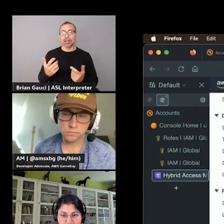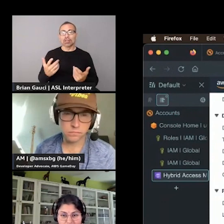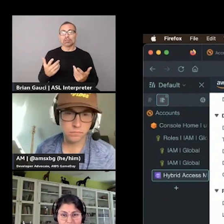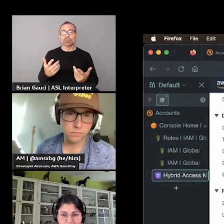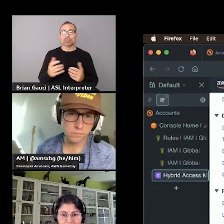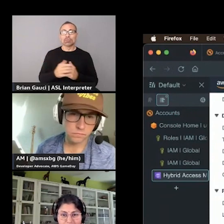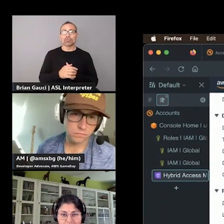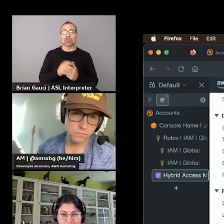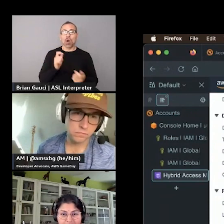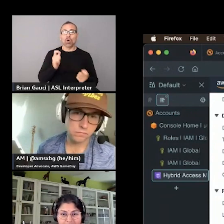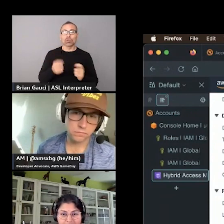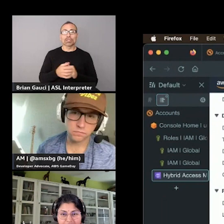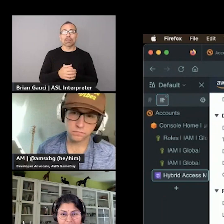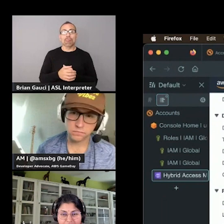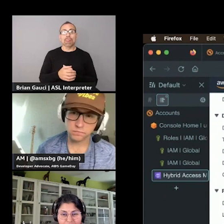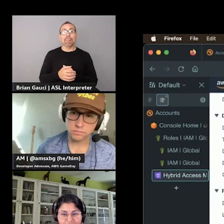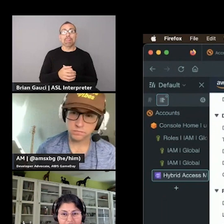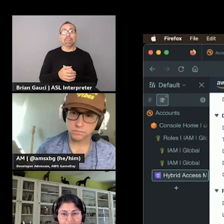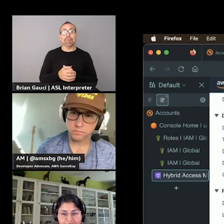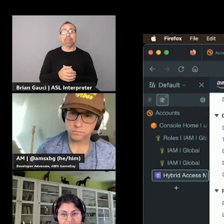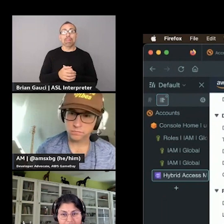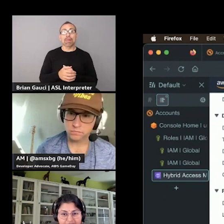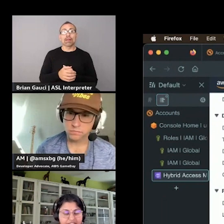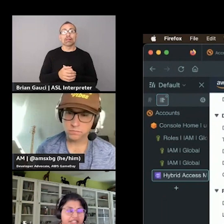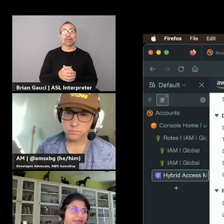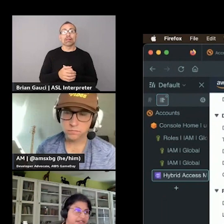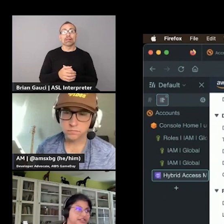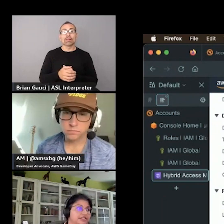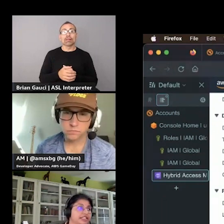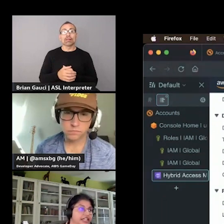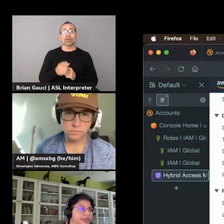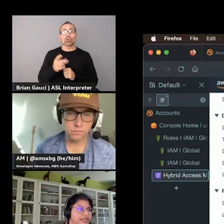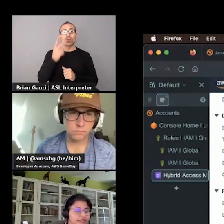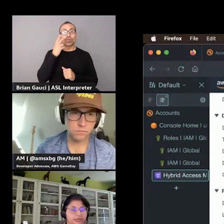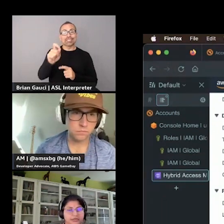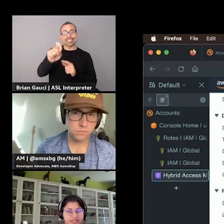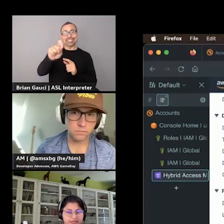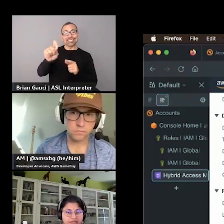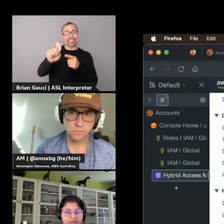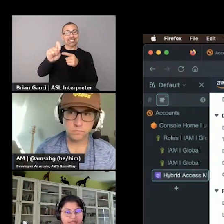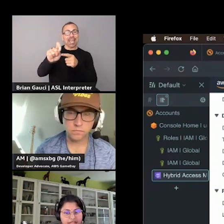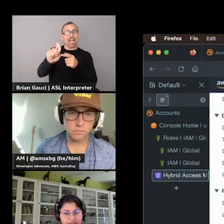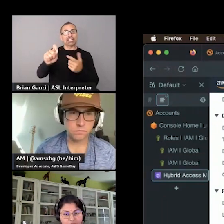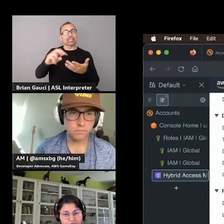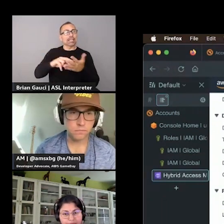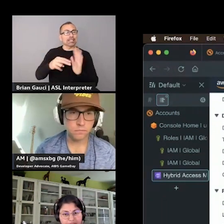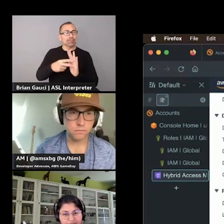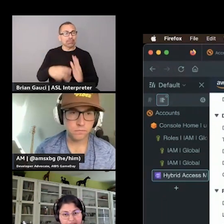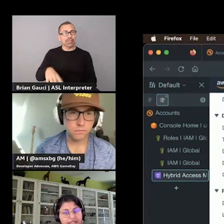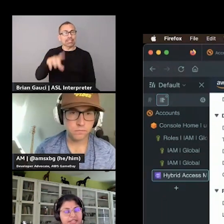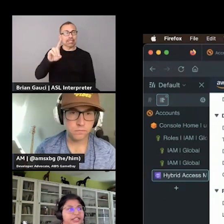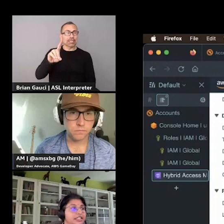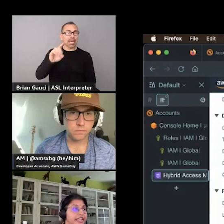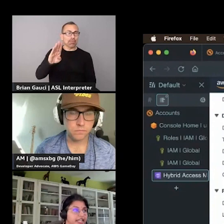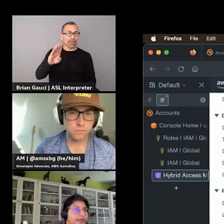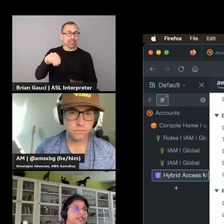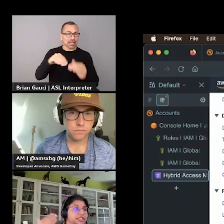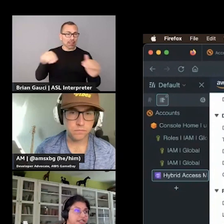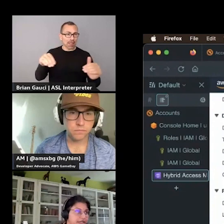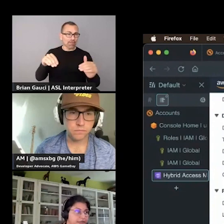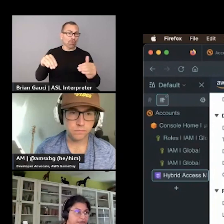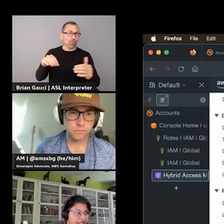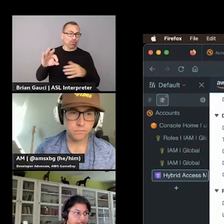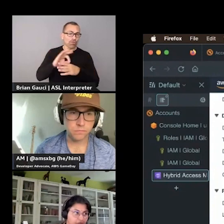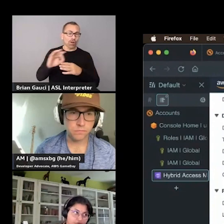have also done it at the, when you say table is dash, that means it's the database level permission. So I have also opted in the